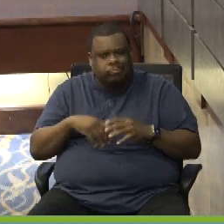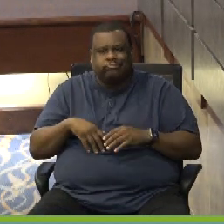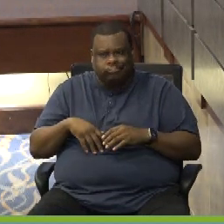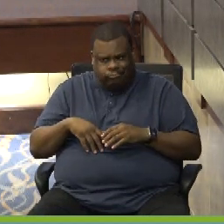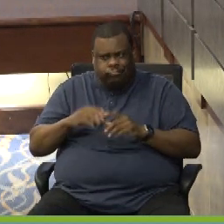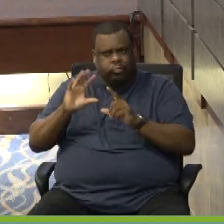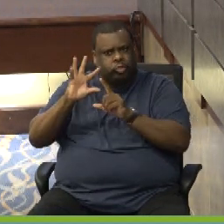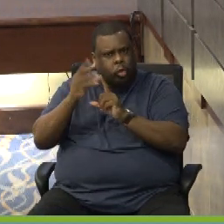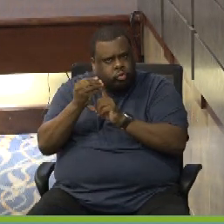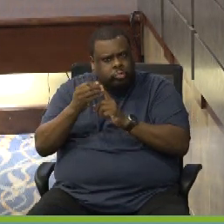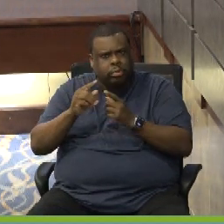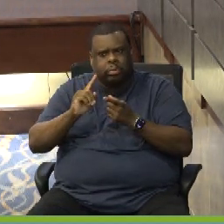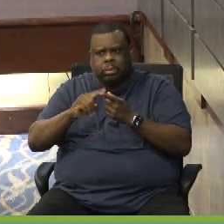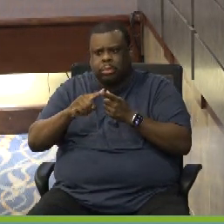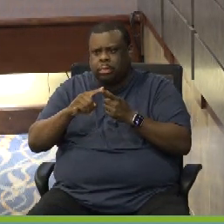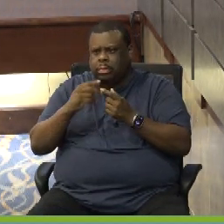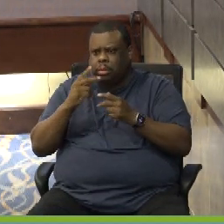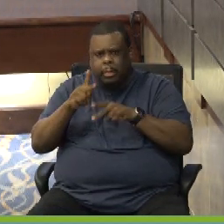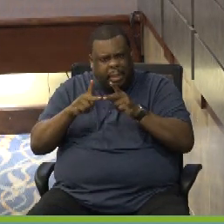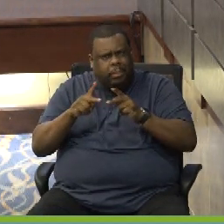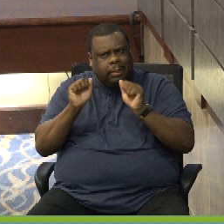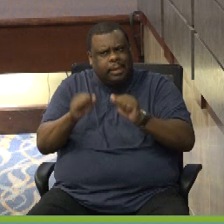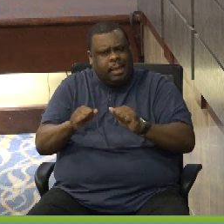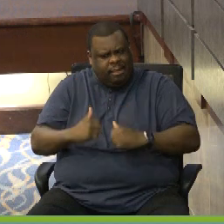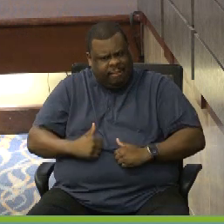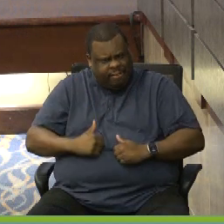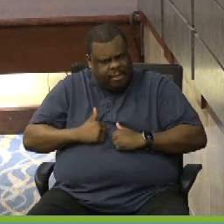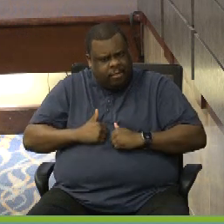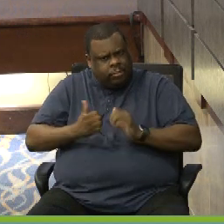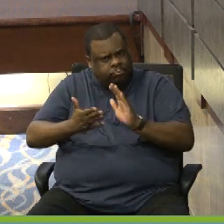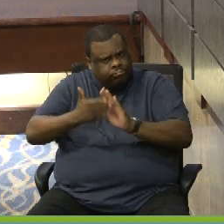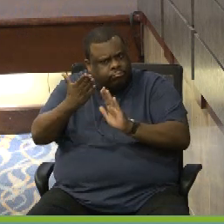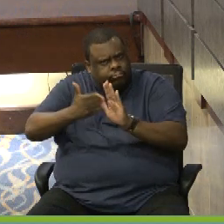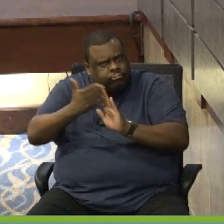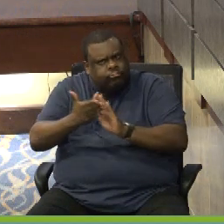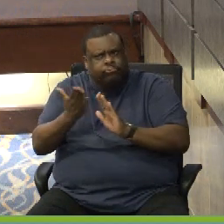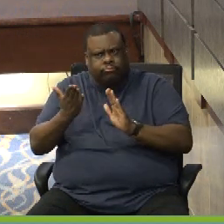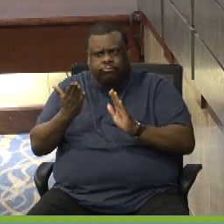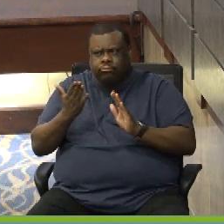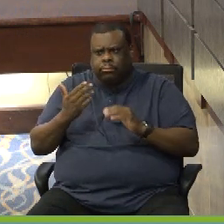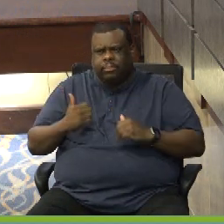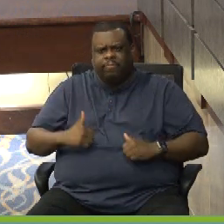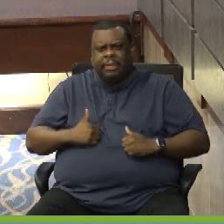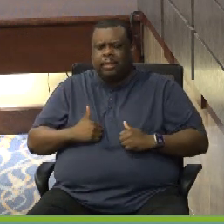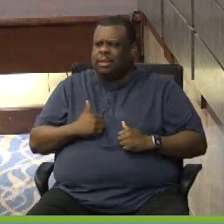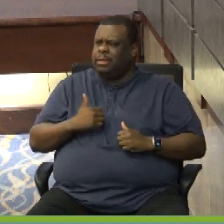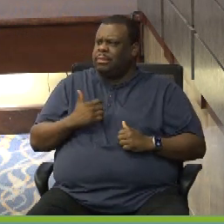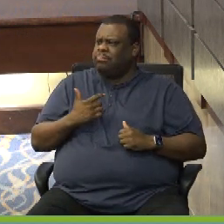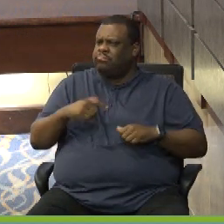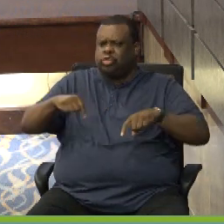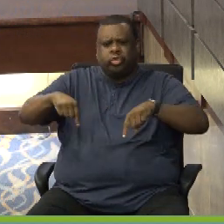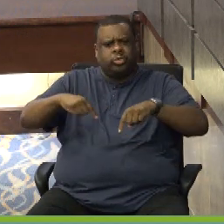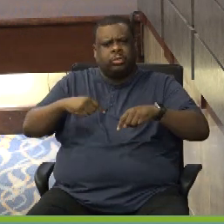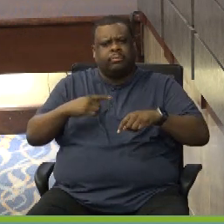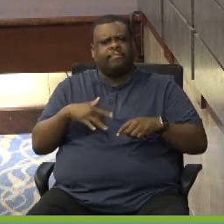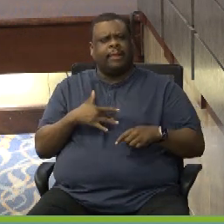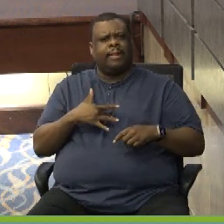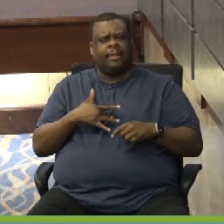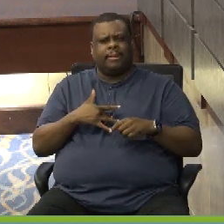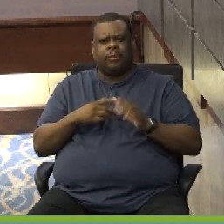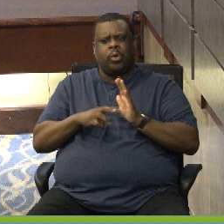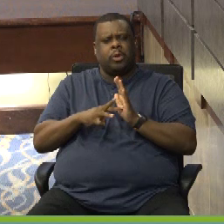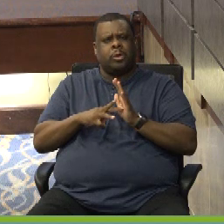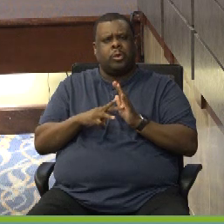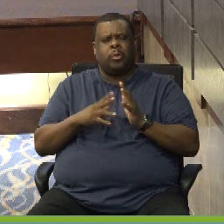become reality, and where people can live well and feel like they are at home. And when we drilled it